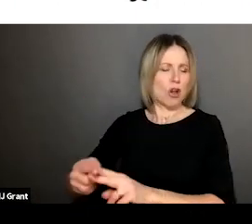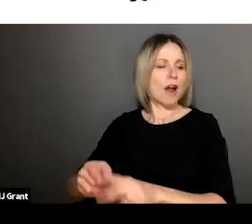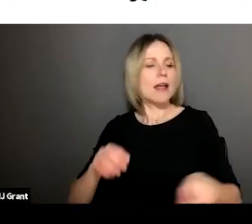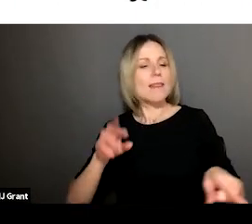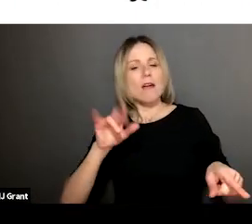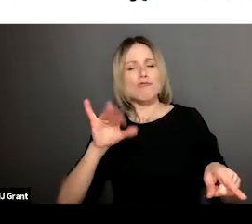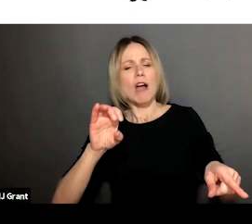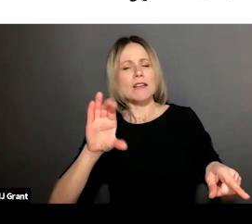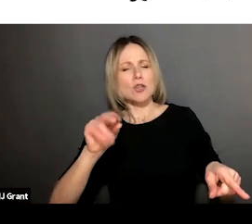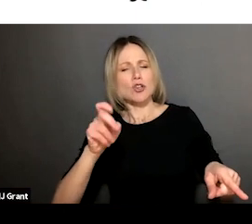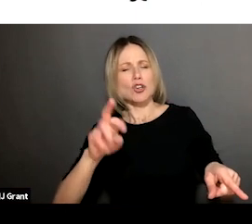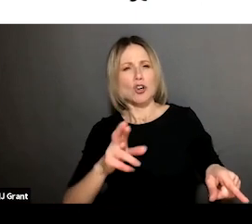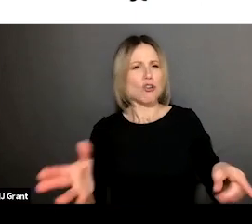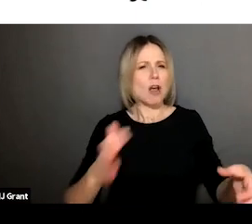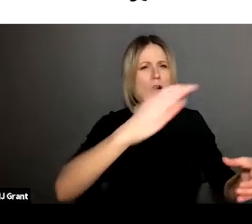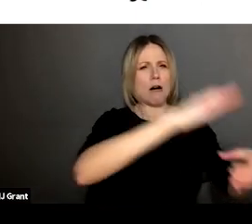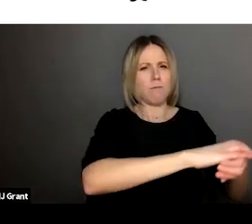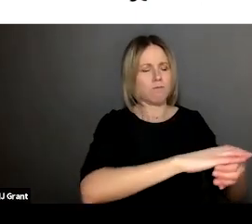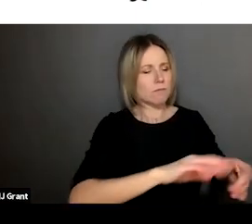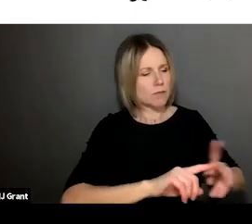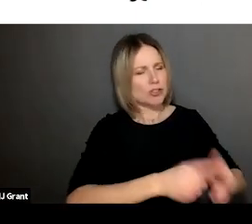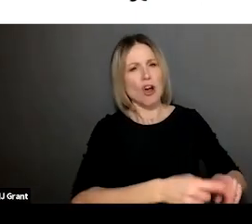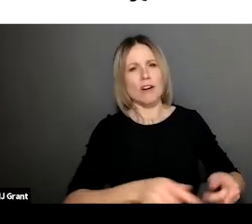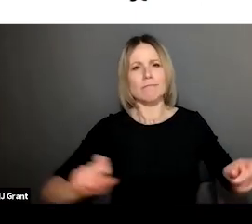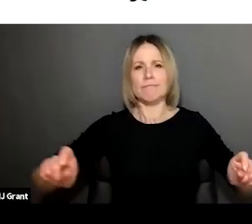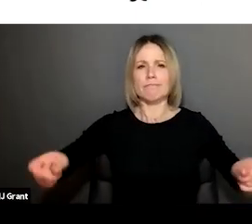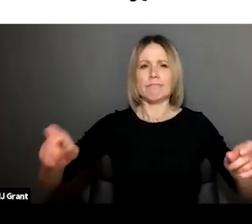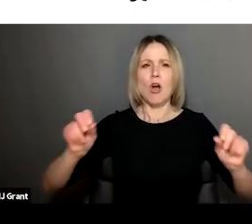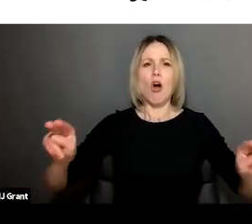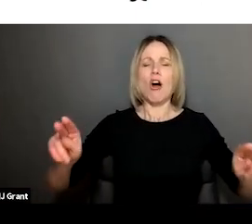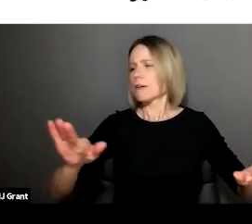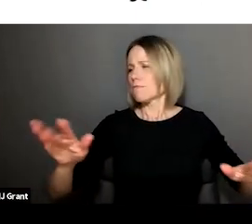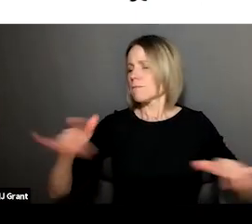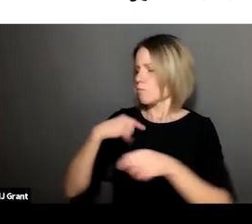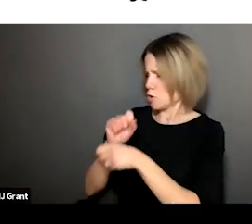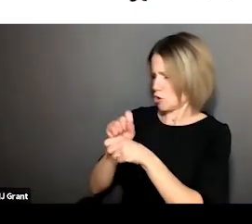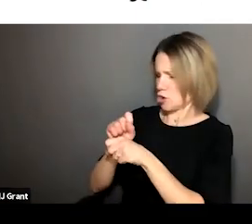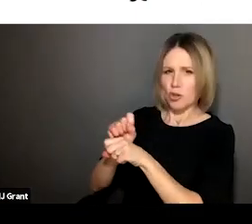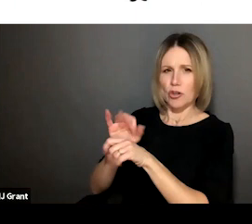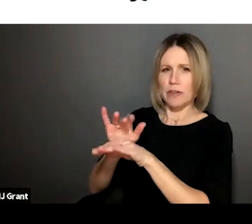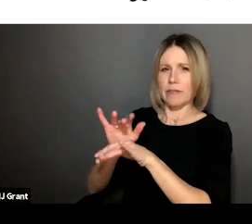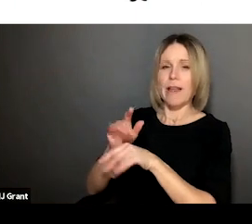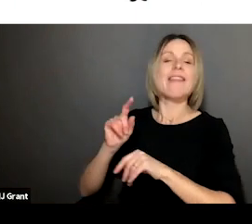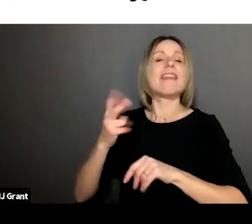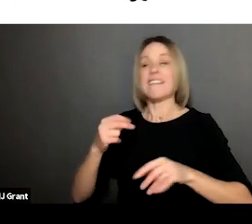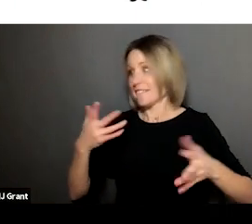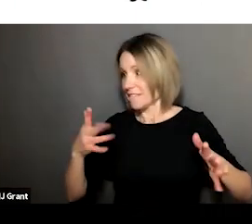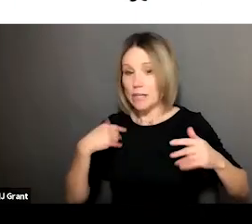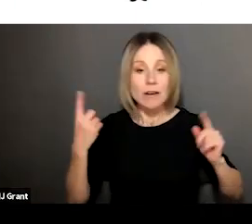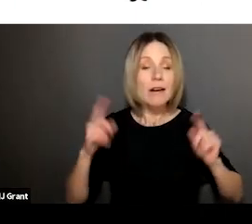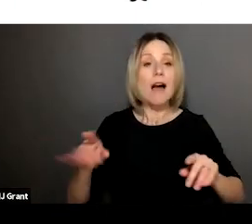and everything is turned in, then I'll walk into the kitchen and then just take things out and, you know, sear whatever it is I put in the sous vide machine.